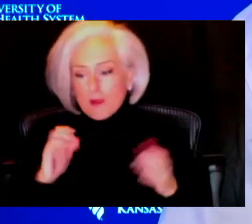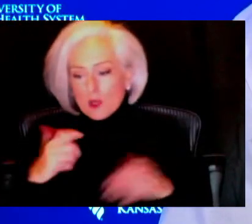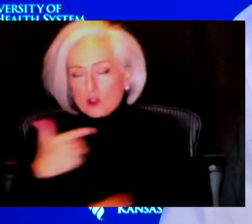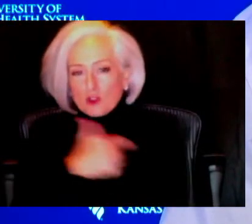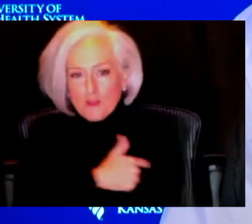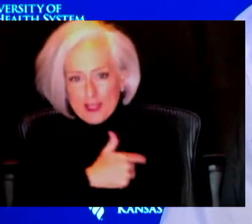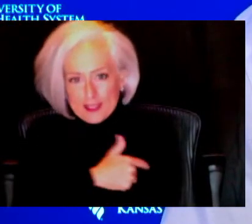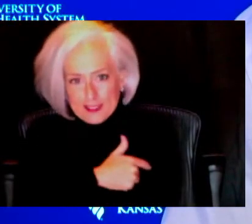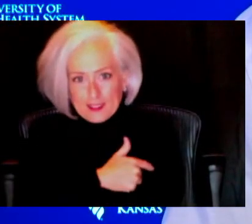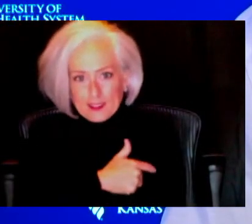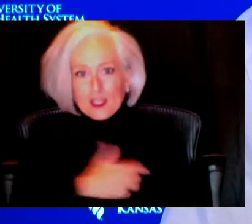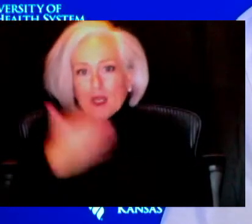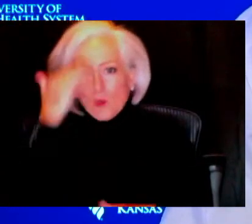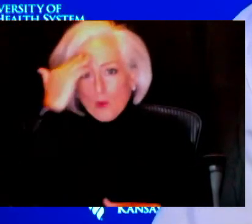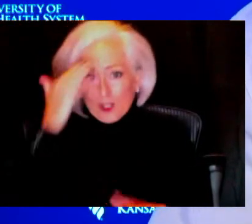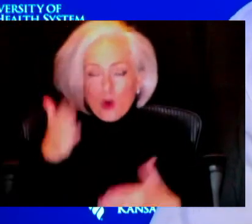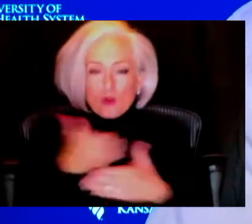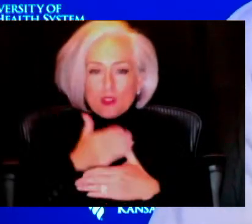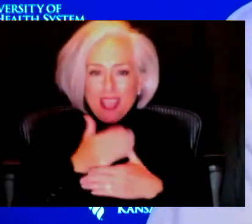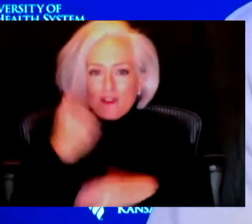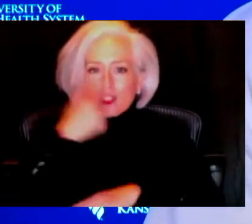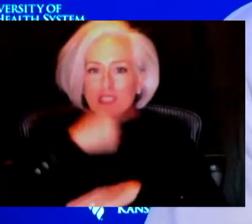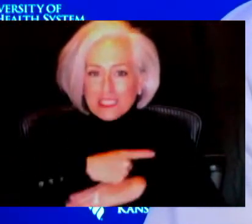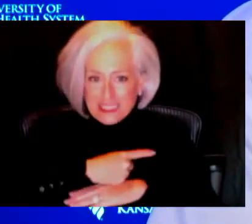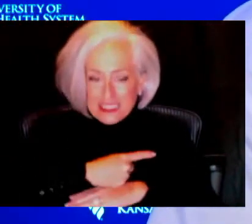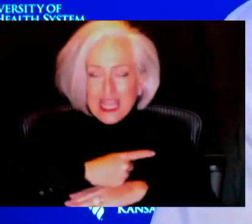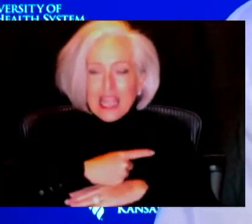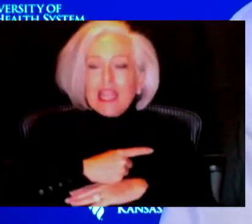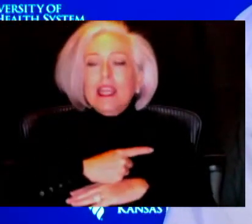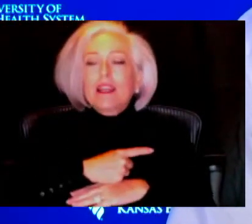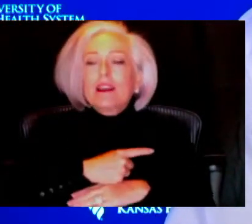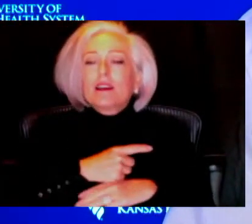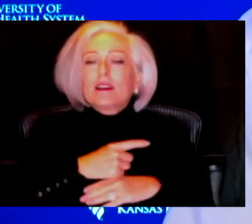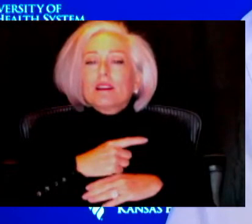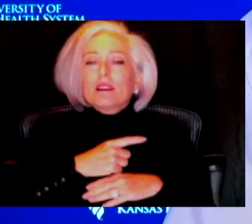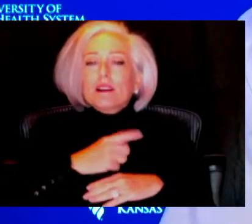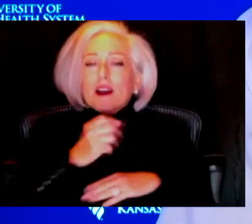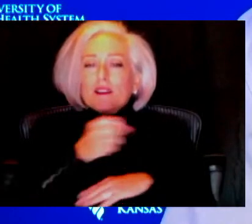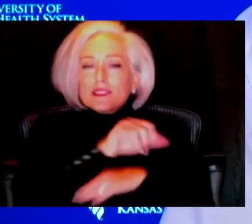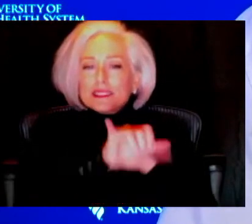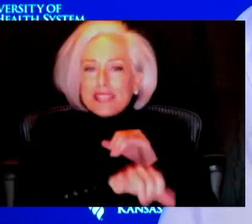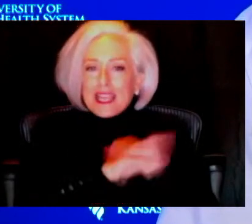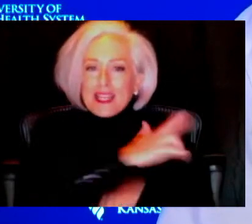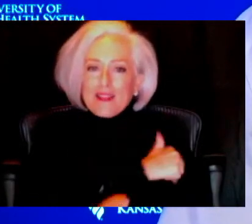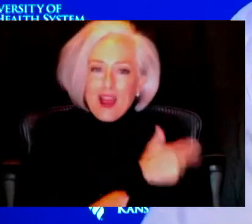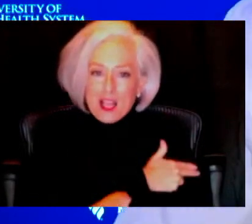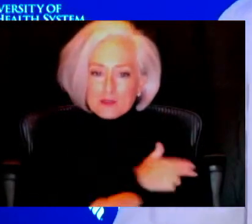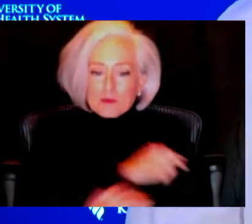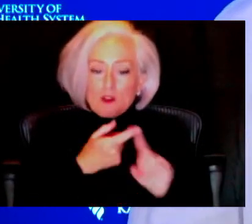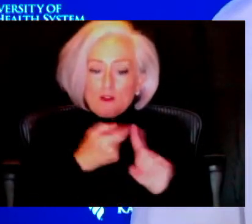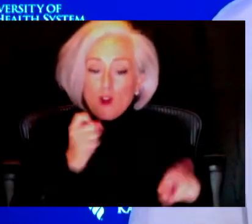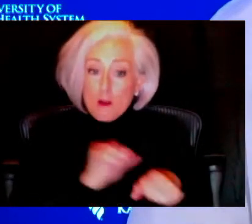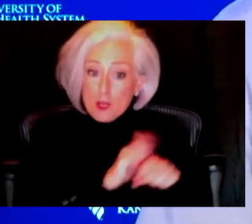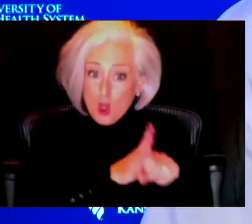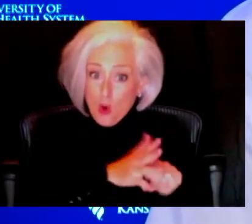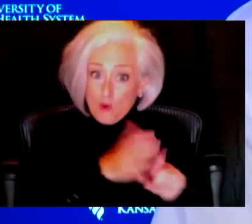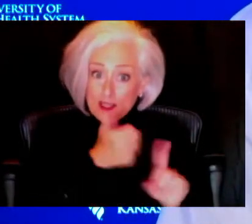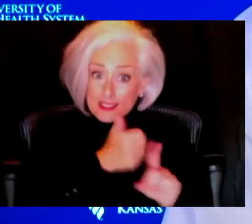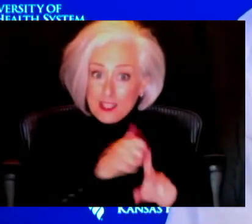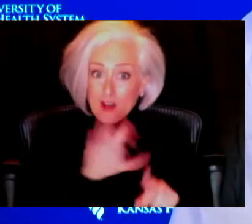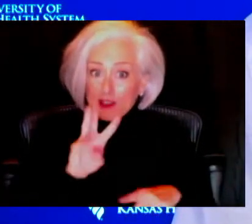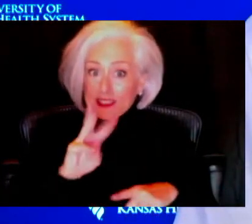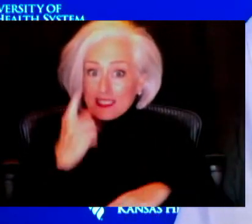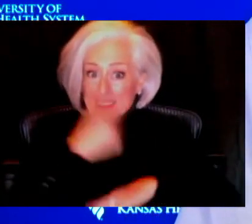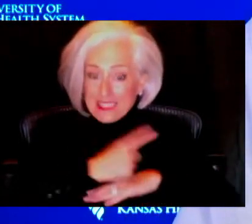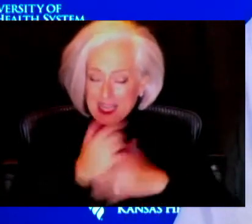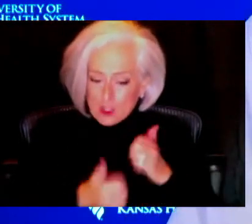in the hospital, if you have myocarditis from the infection itself, is 6 days, almost a week. But we know that the median